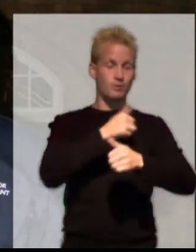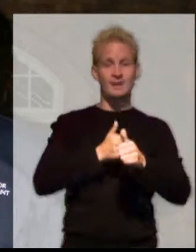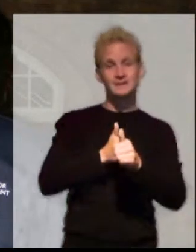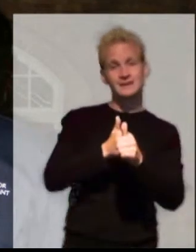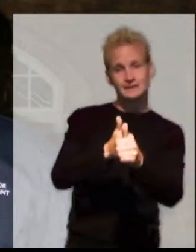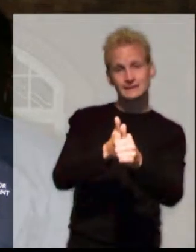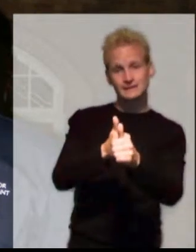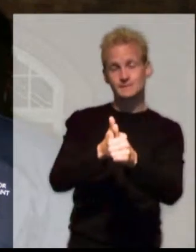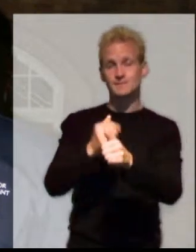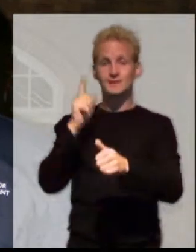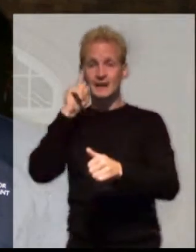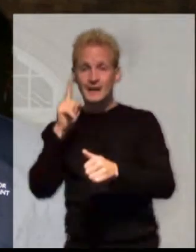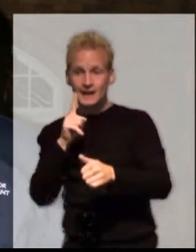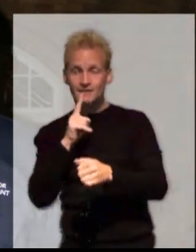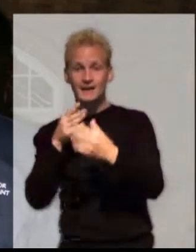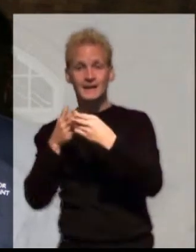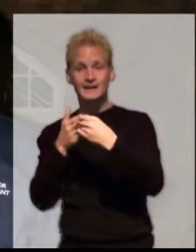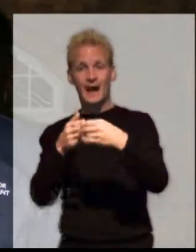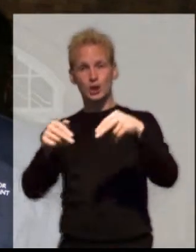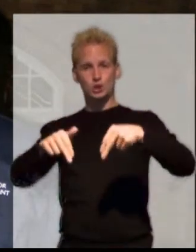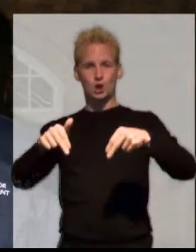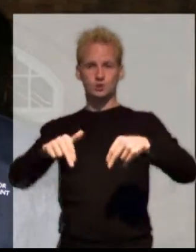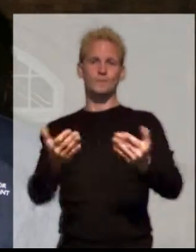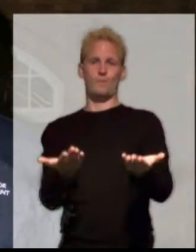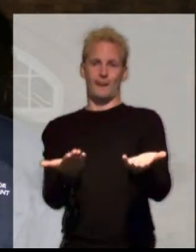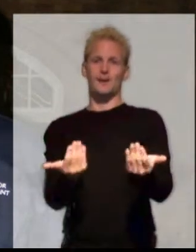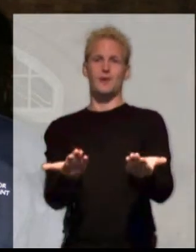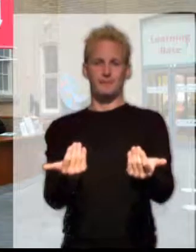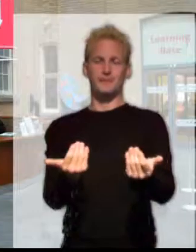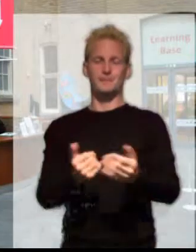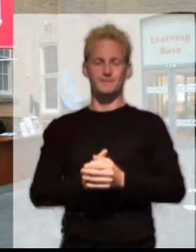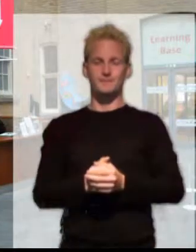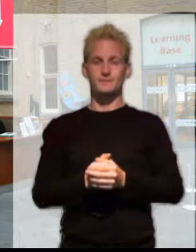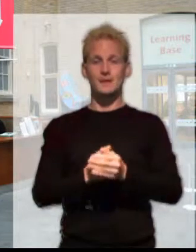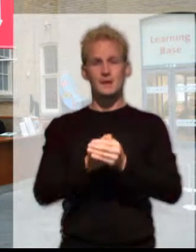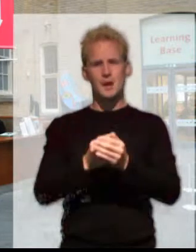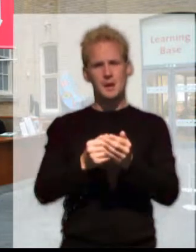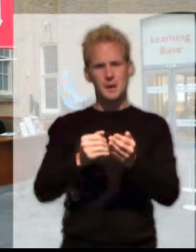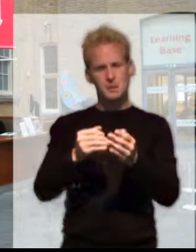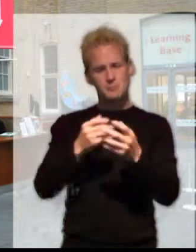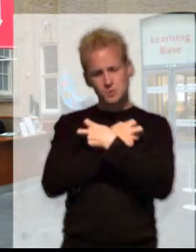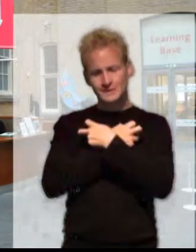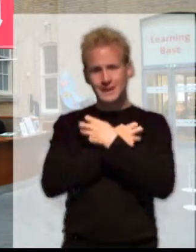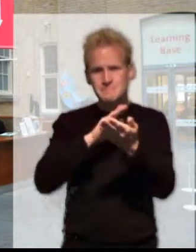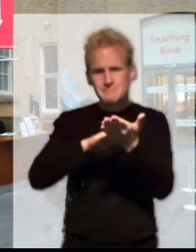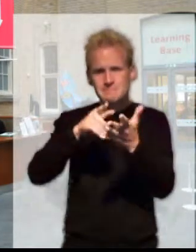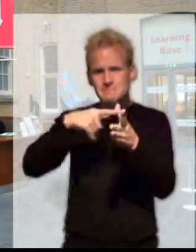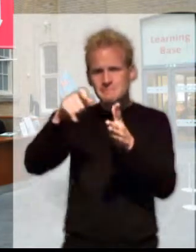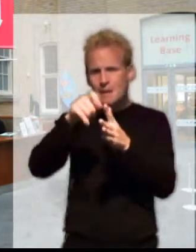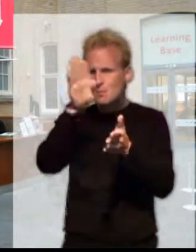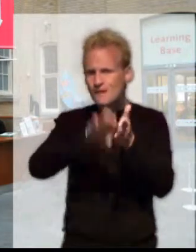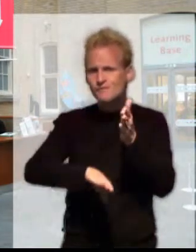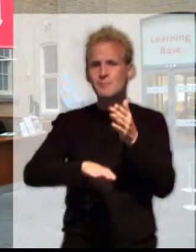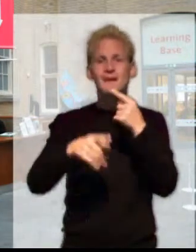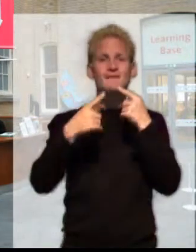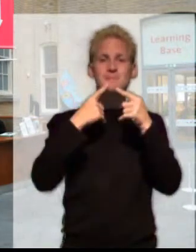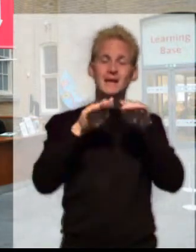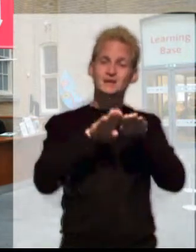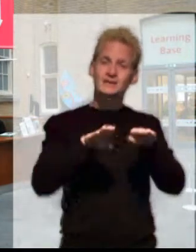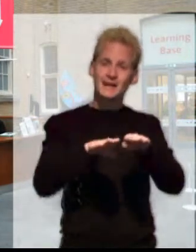Assistance dogs are welcome. You can get a map of the museum at the information desk on the ground floor.